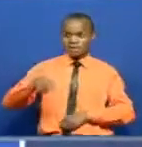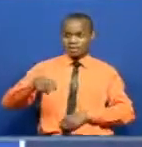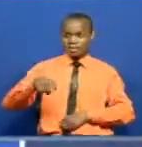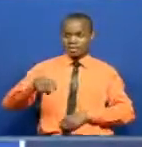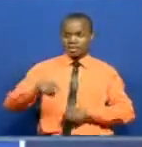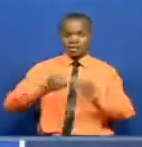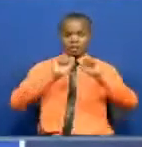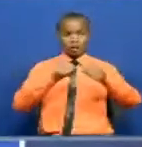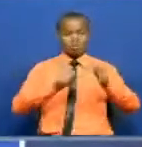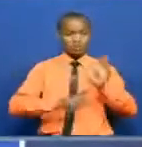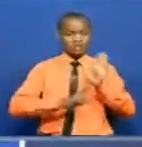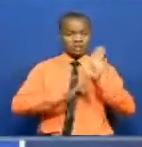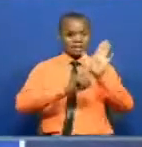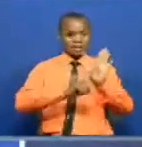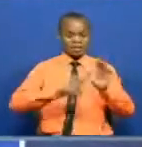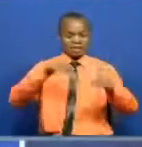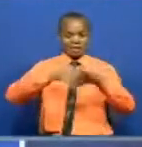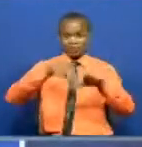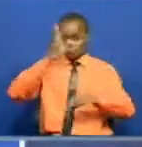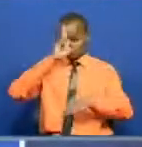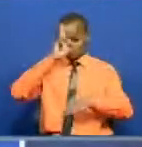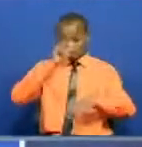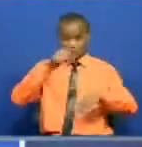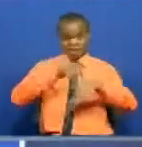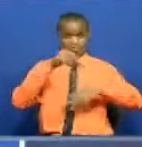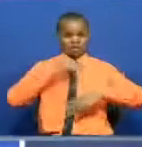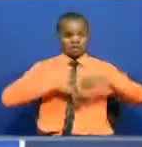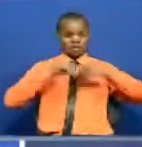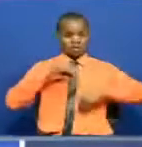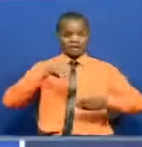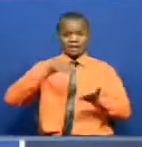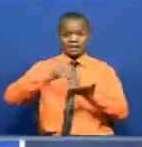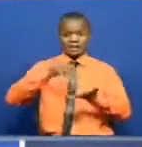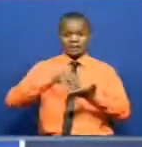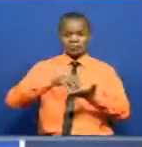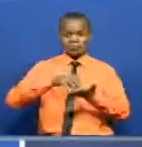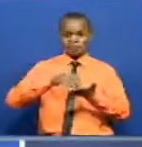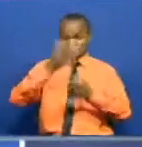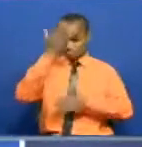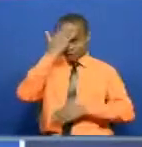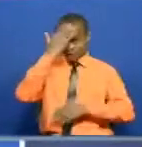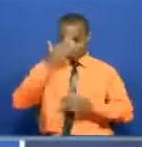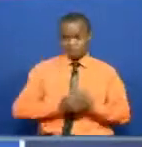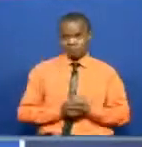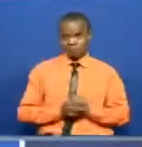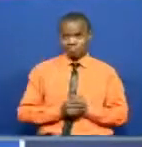to present herself to the police to answer to graft-related charges on Monday.